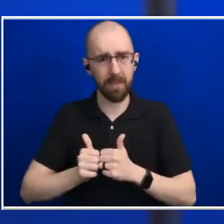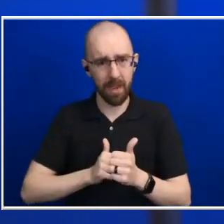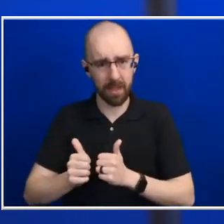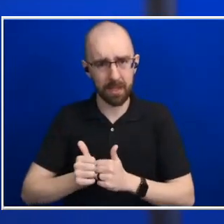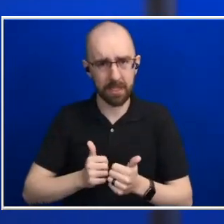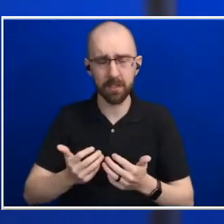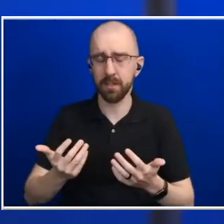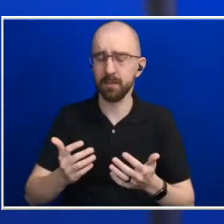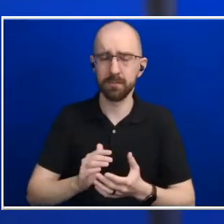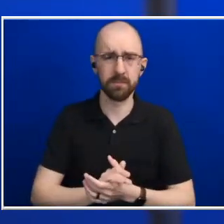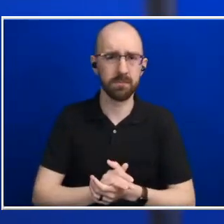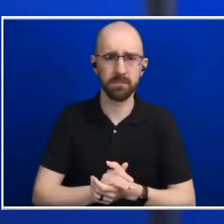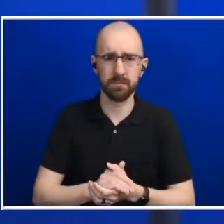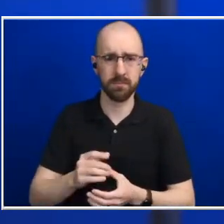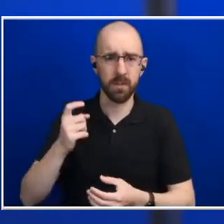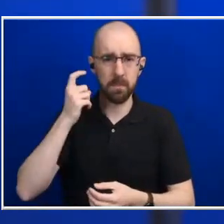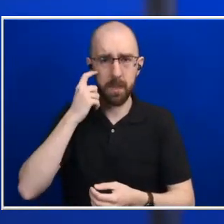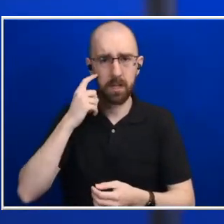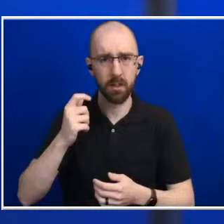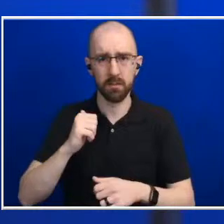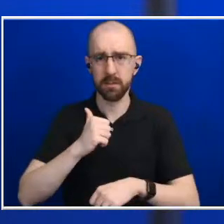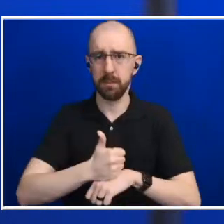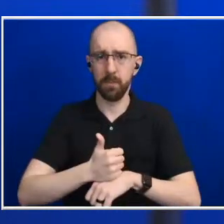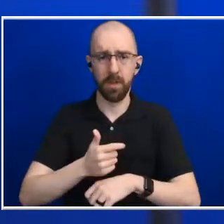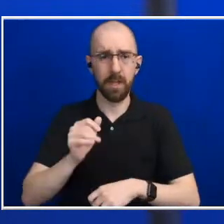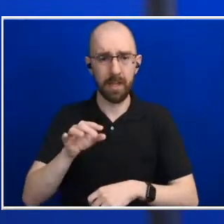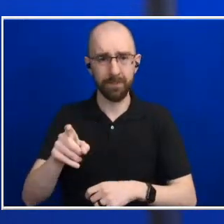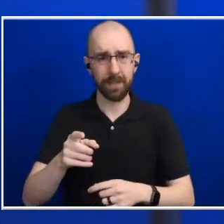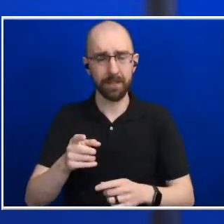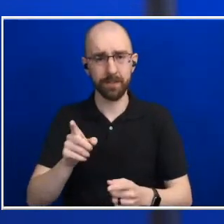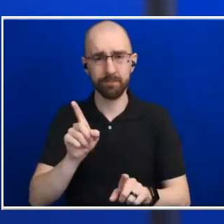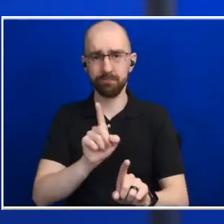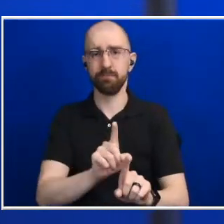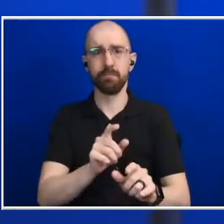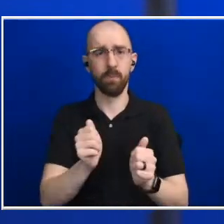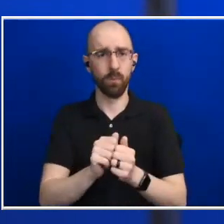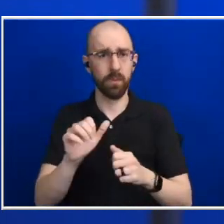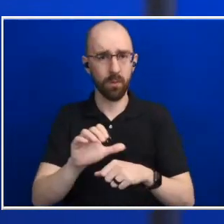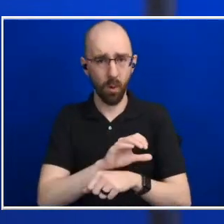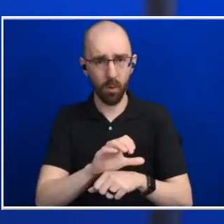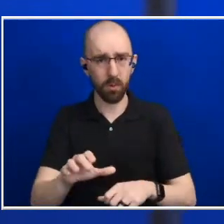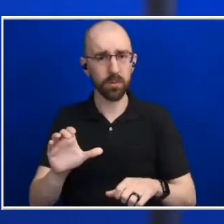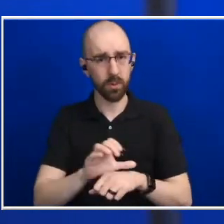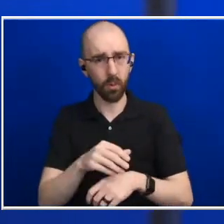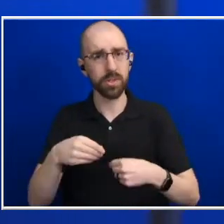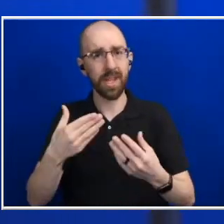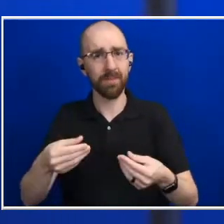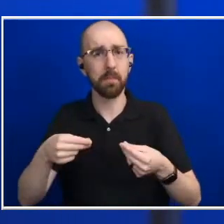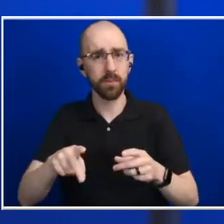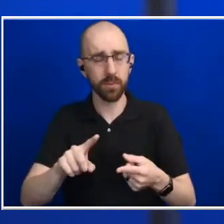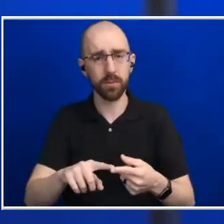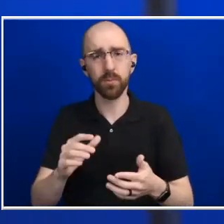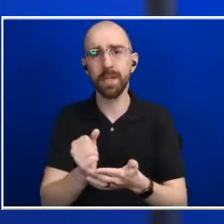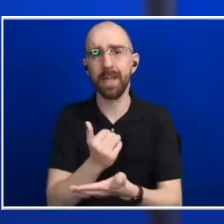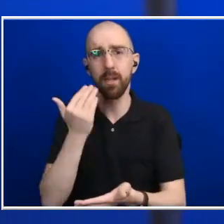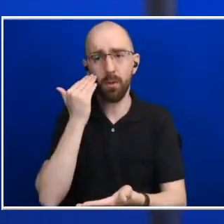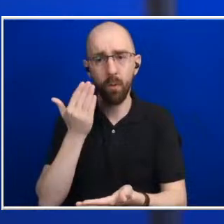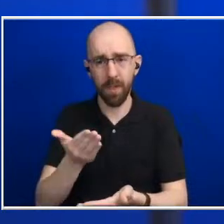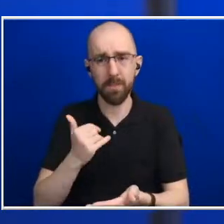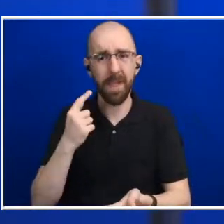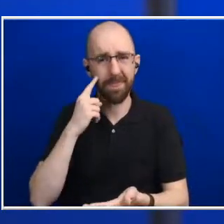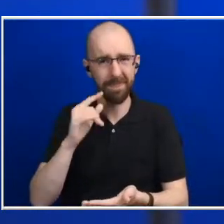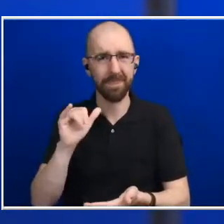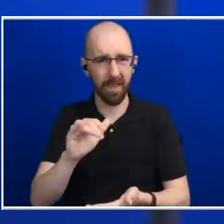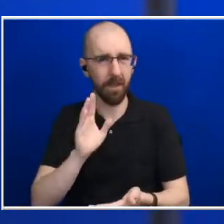from a mental standpoint, if he got himself in front of a coach and had a coach gave him the opportunity to get to know him, I think that was going to be the changing